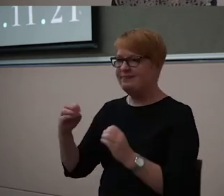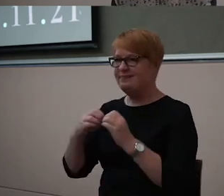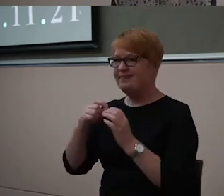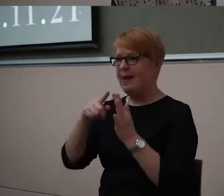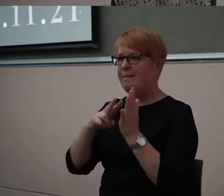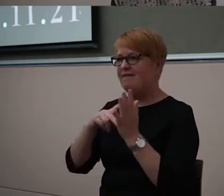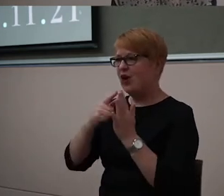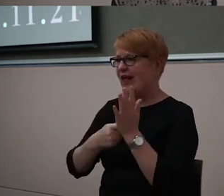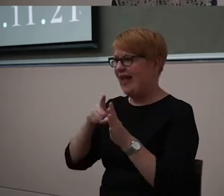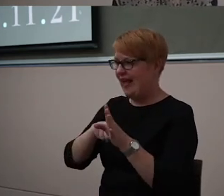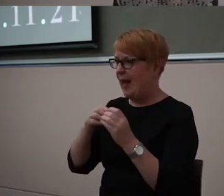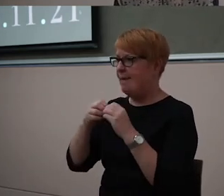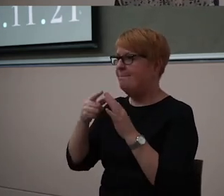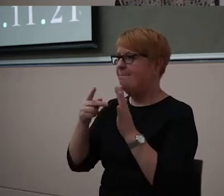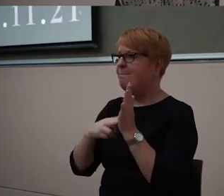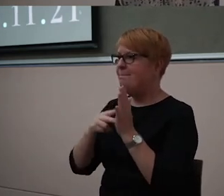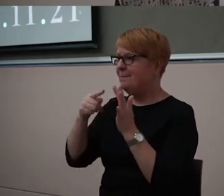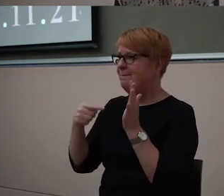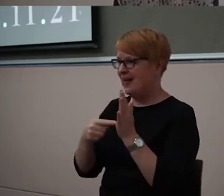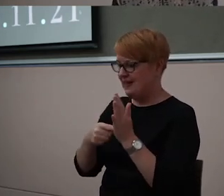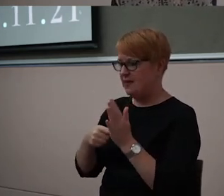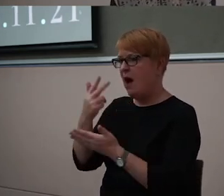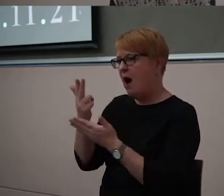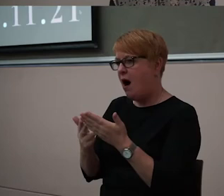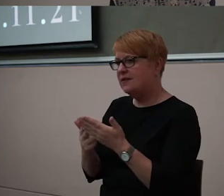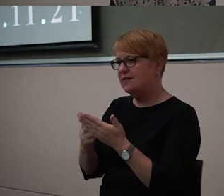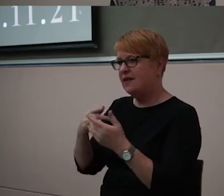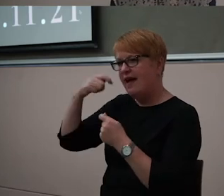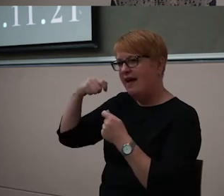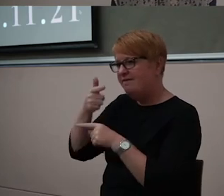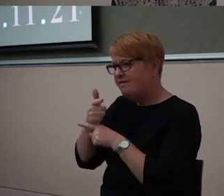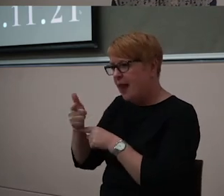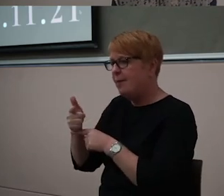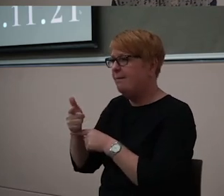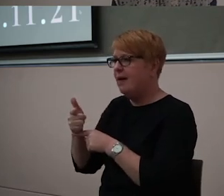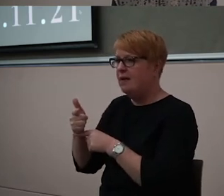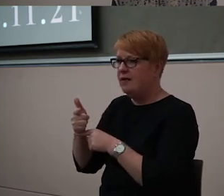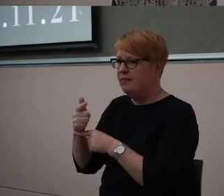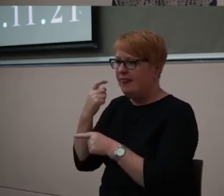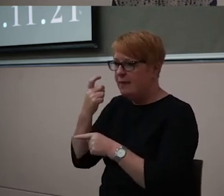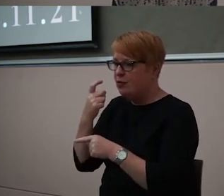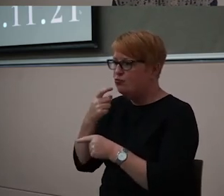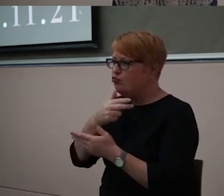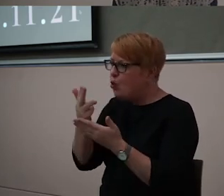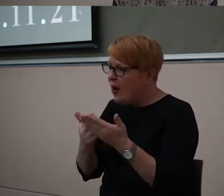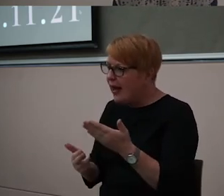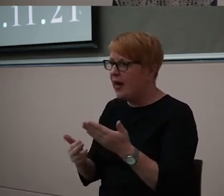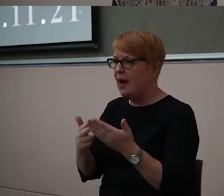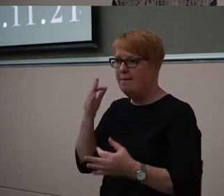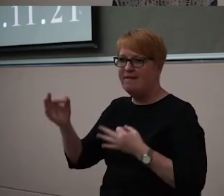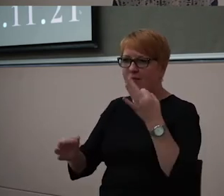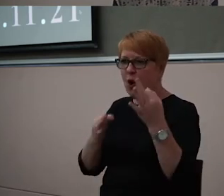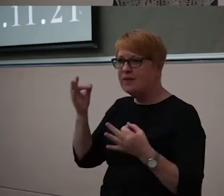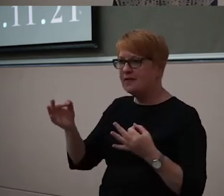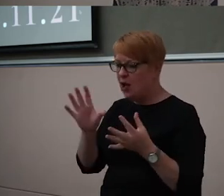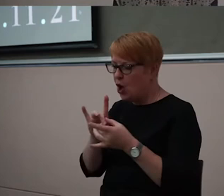Beverley Bennett is an artist filmmaker whose work revolves around the possibilities of drawing, performance, and collaborative experiments